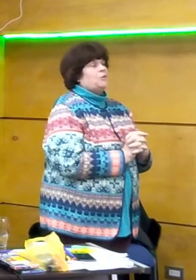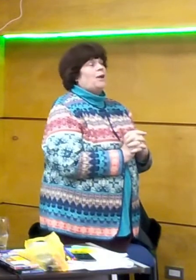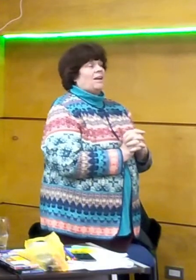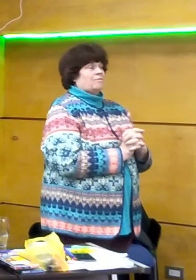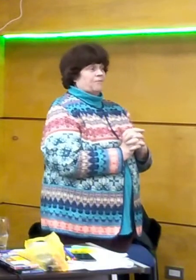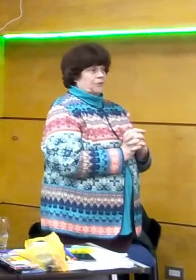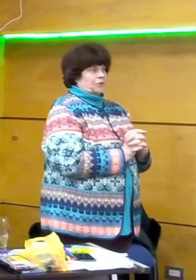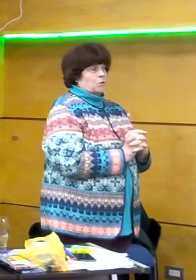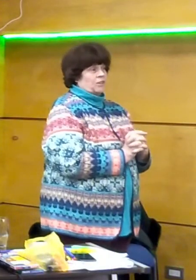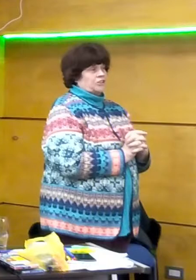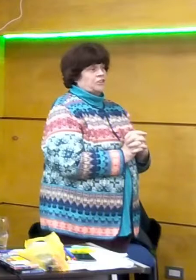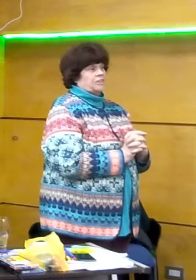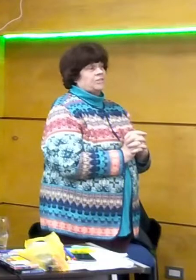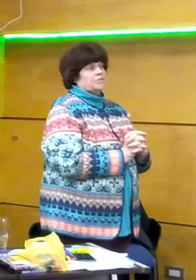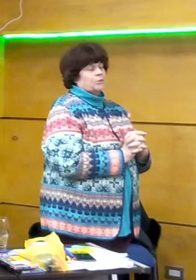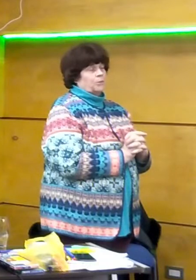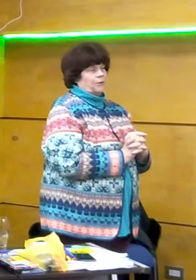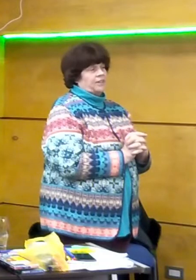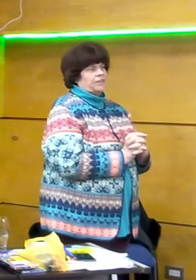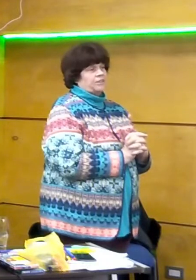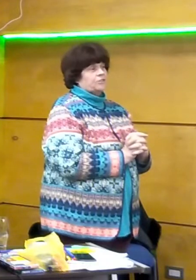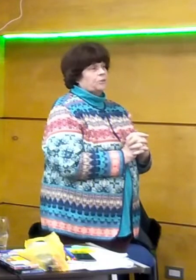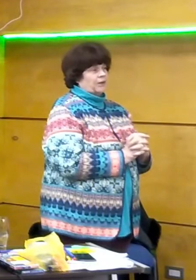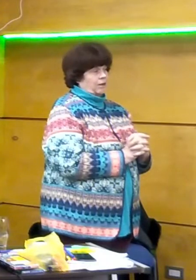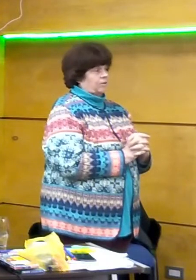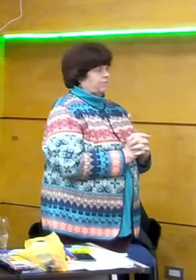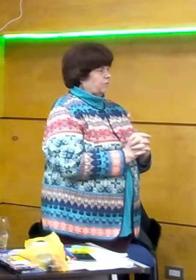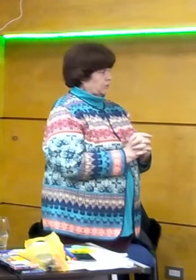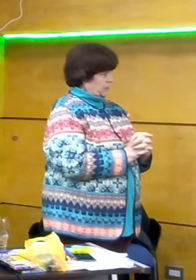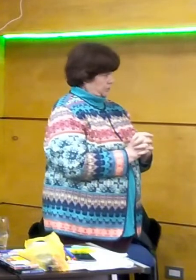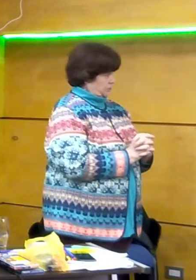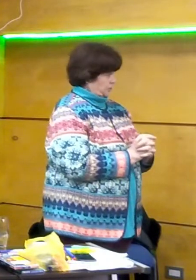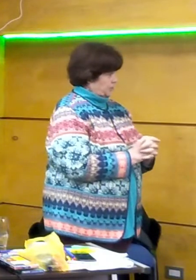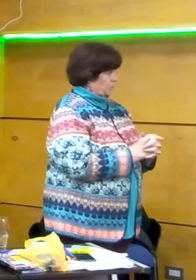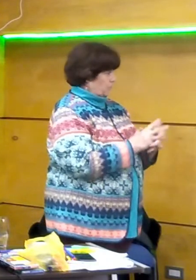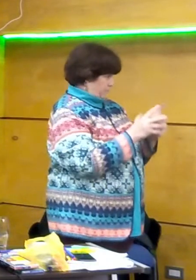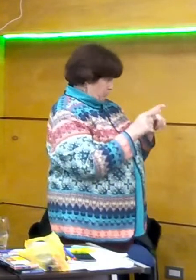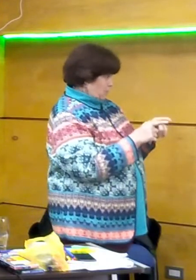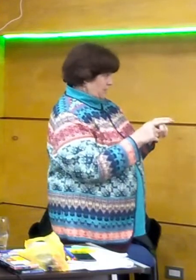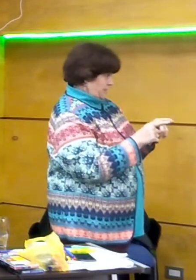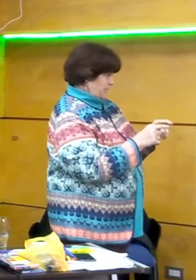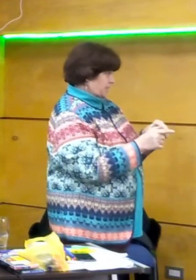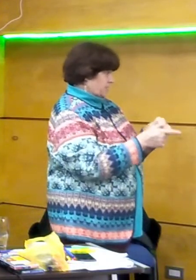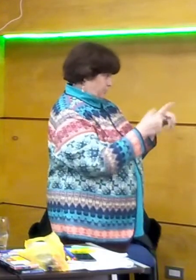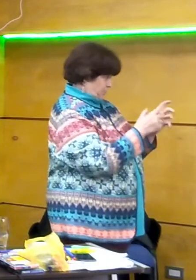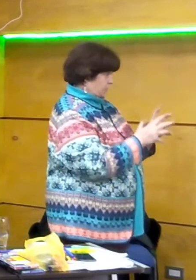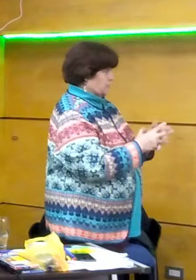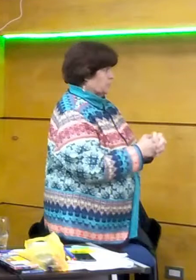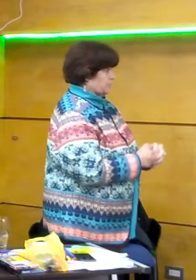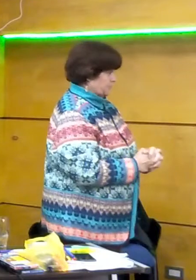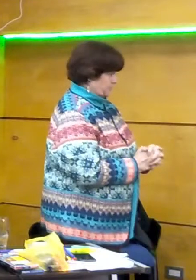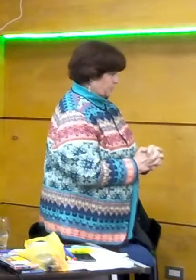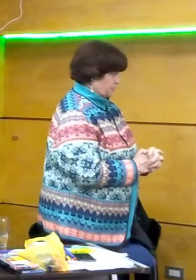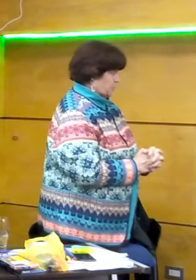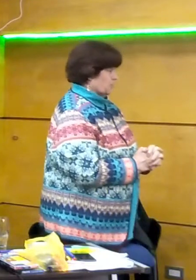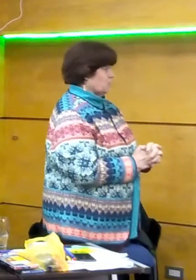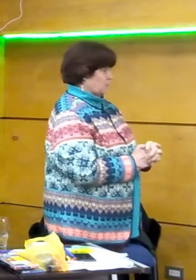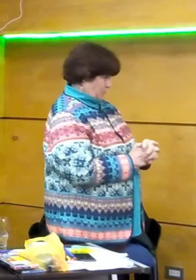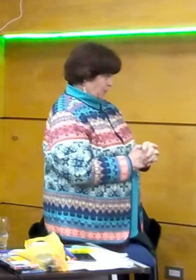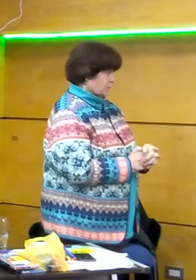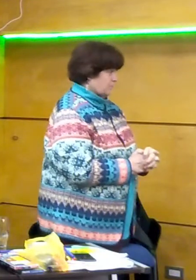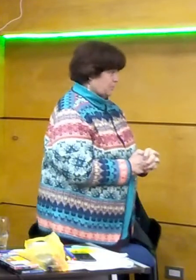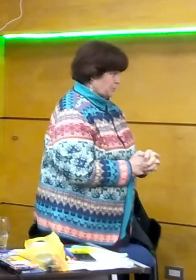Then if you have further questions, we can sort out for lunch. So if you wanted to exit with your students,